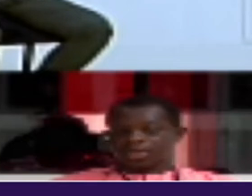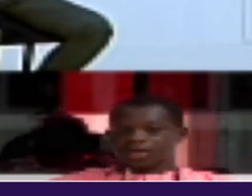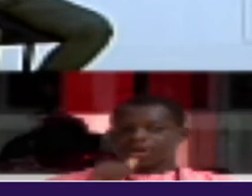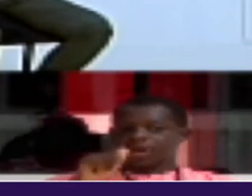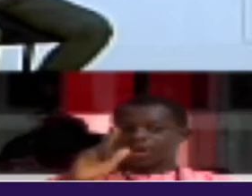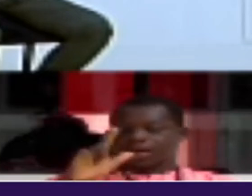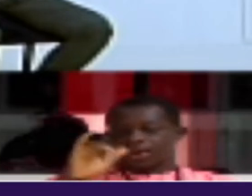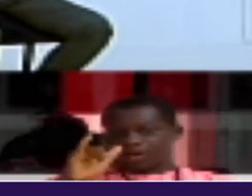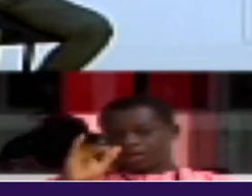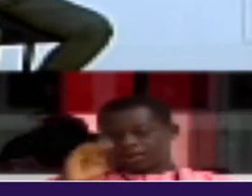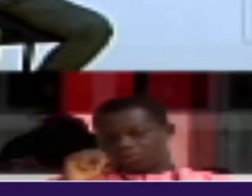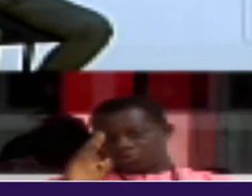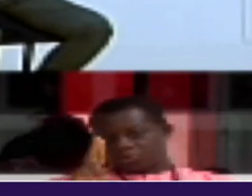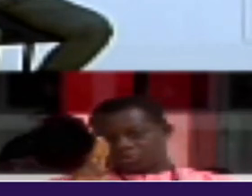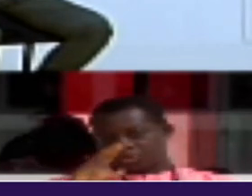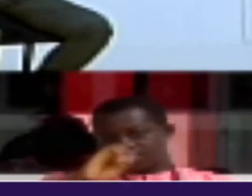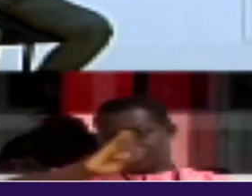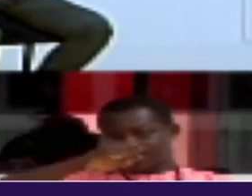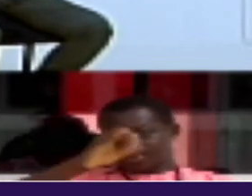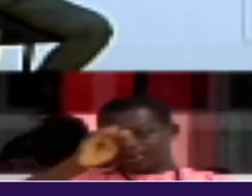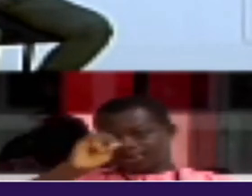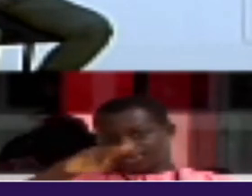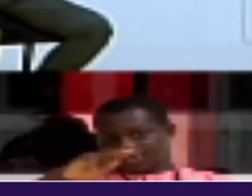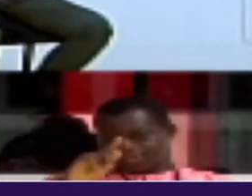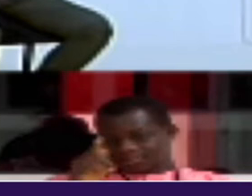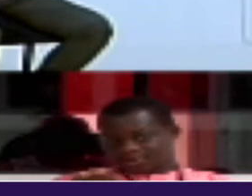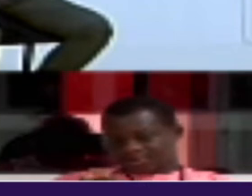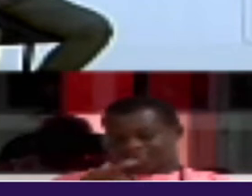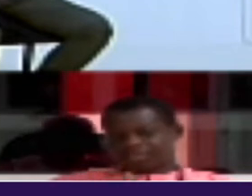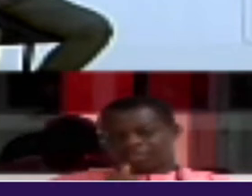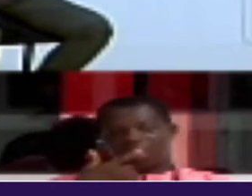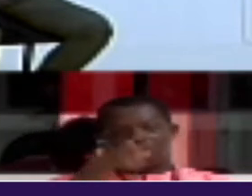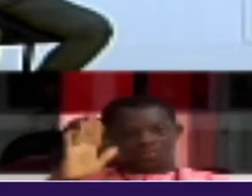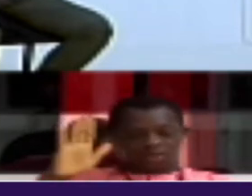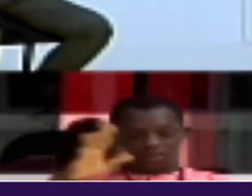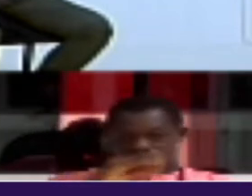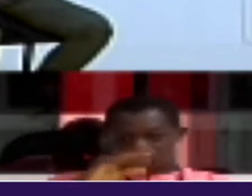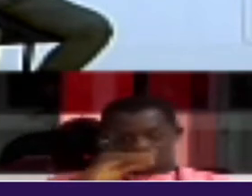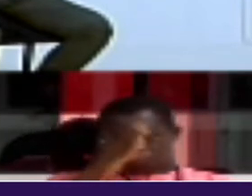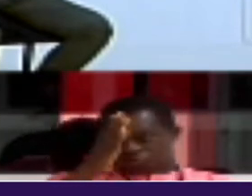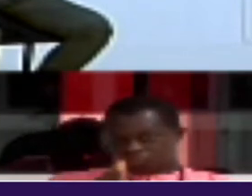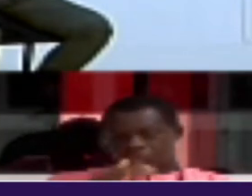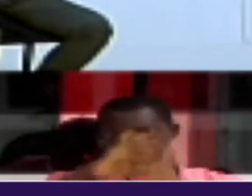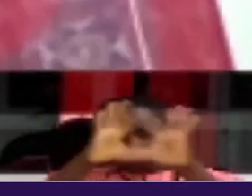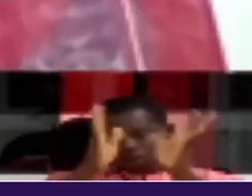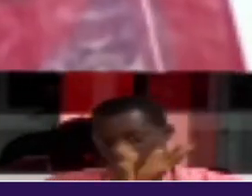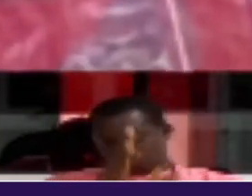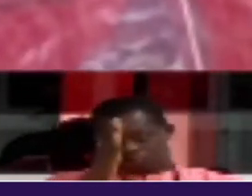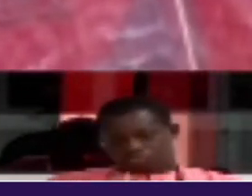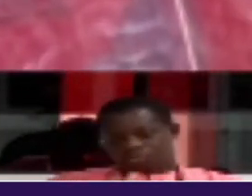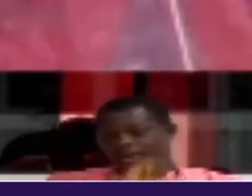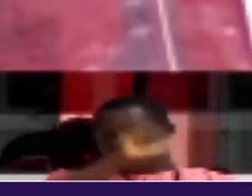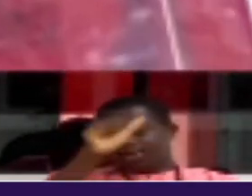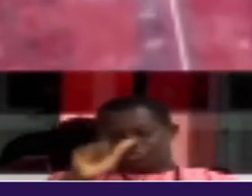I, Alieu Jeng, do swear that I'll speak the truth, the whole truth,